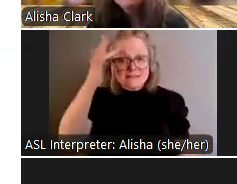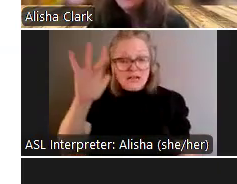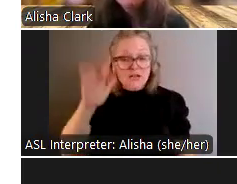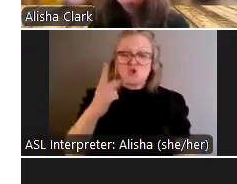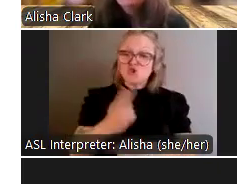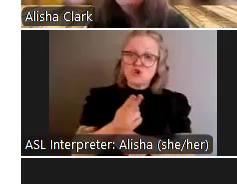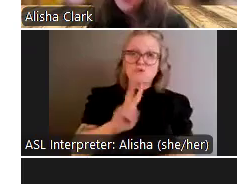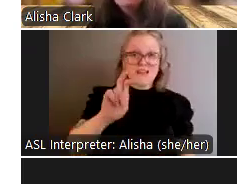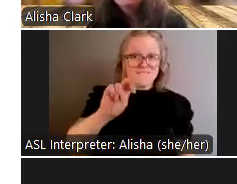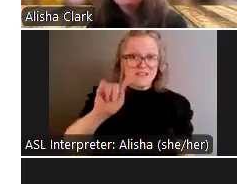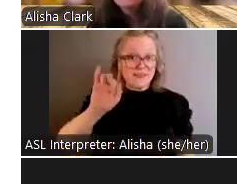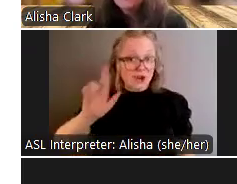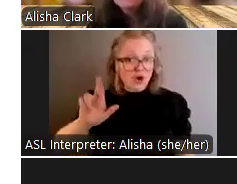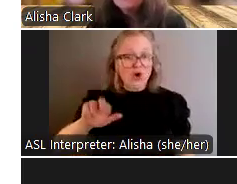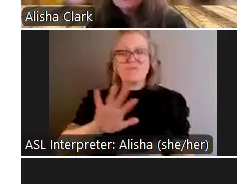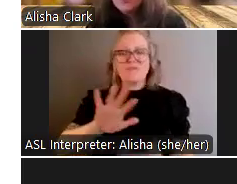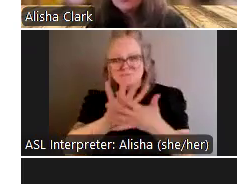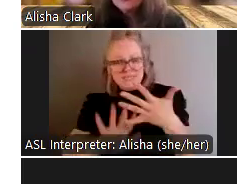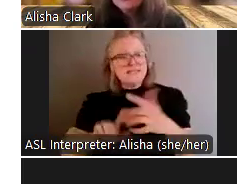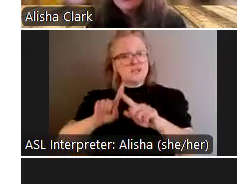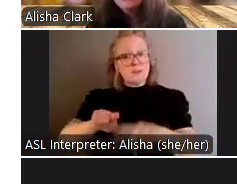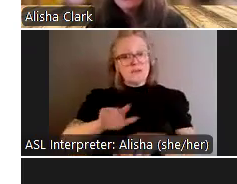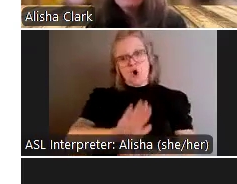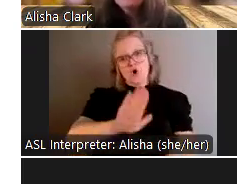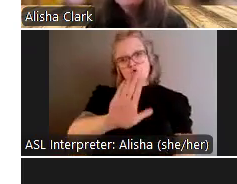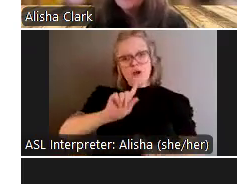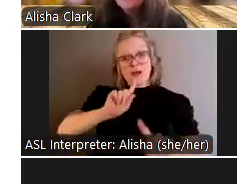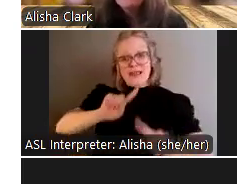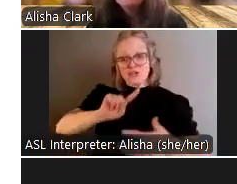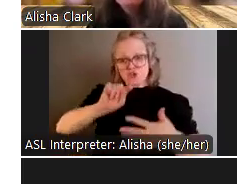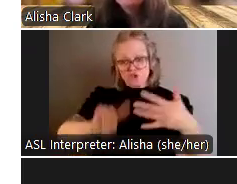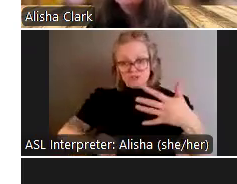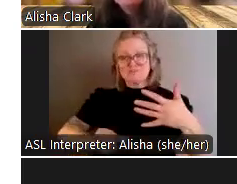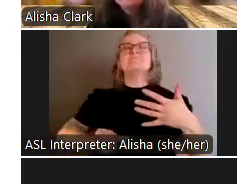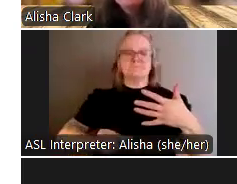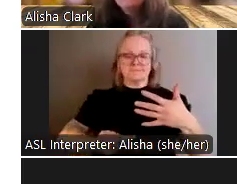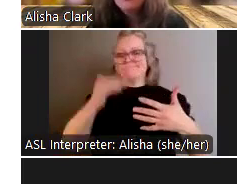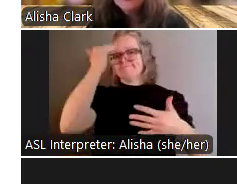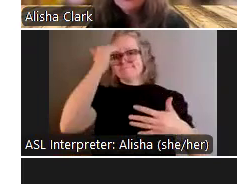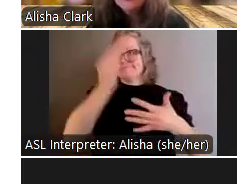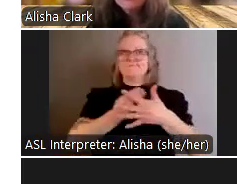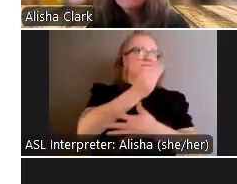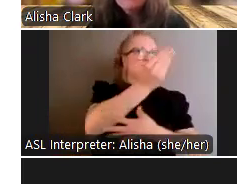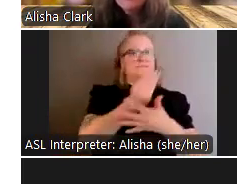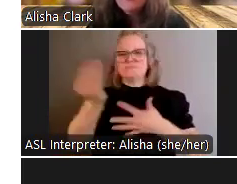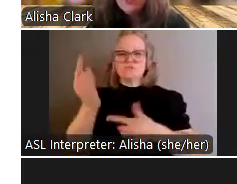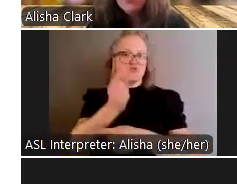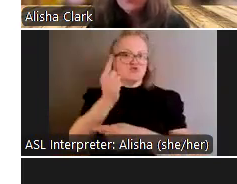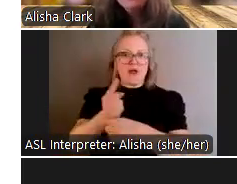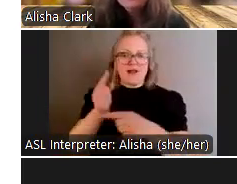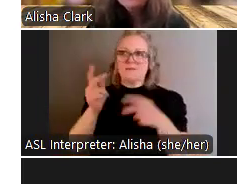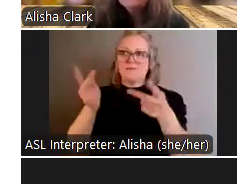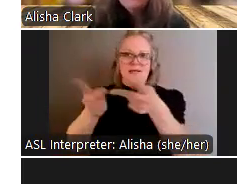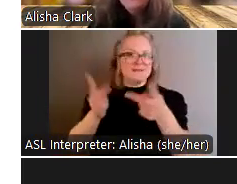And so depending on how you respond to those questions, is how we will send it through the system to be